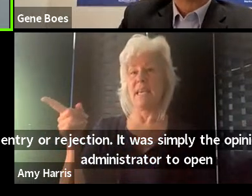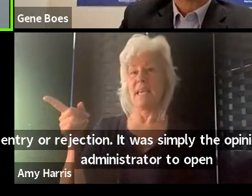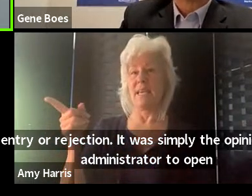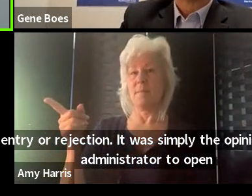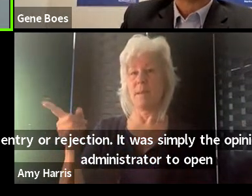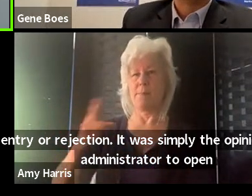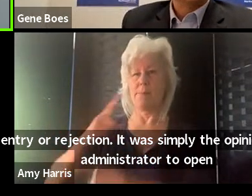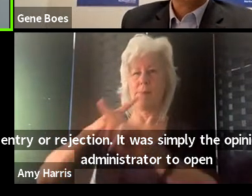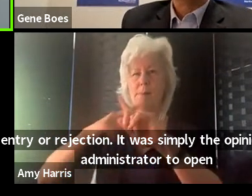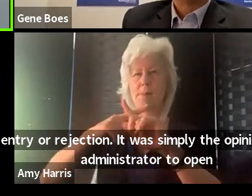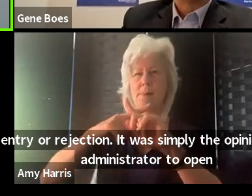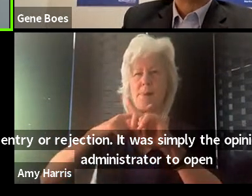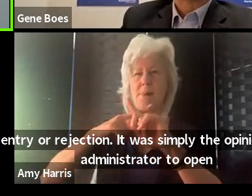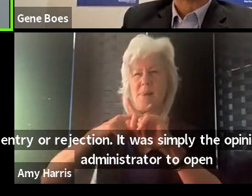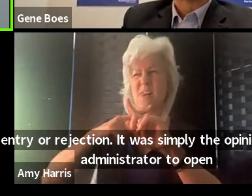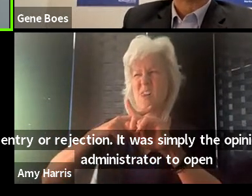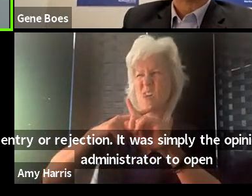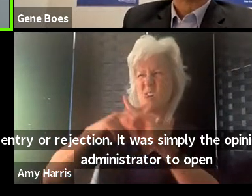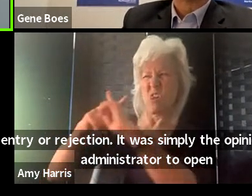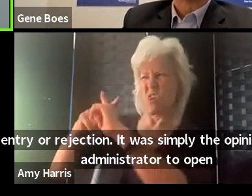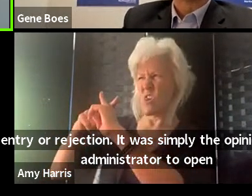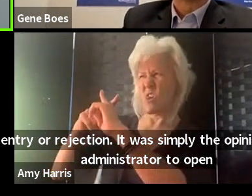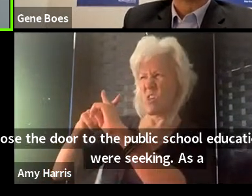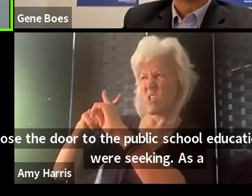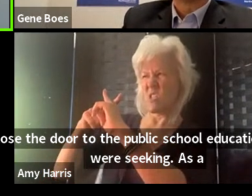target of loathing and an